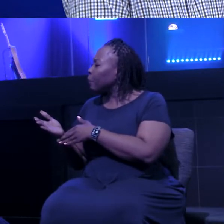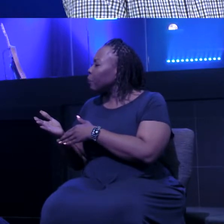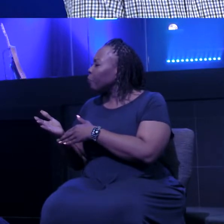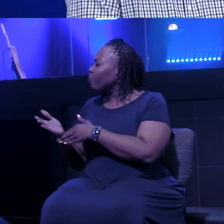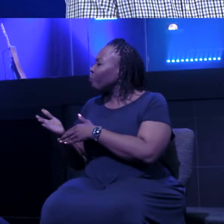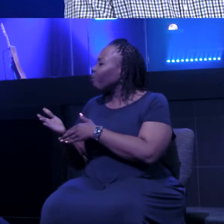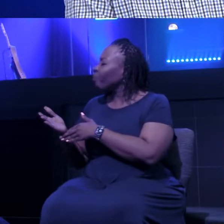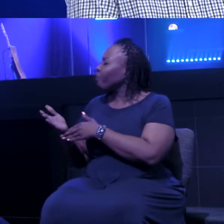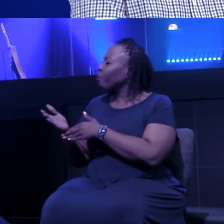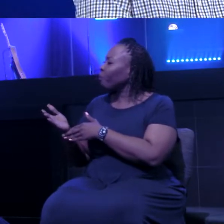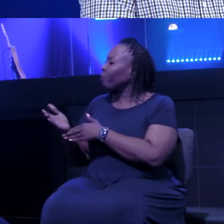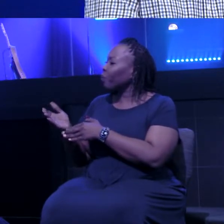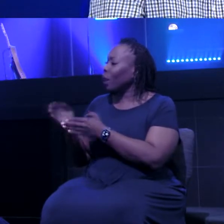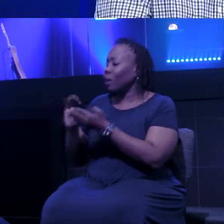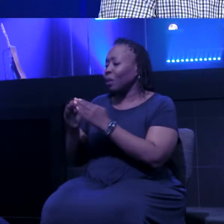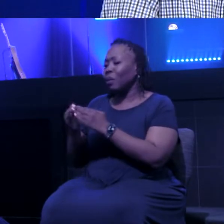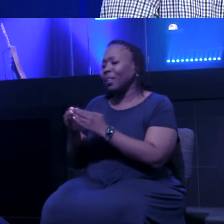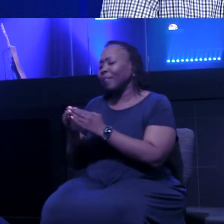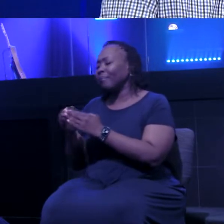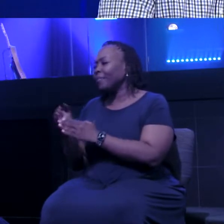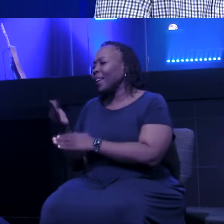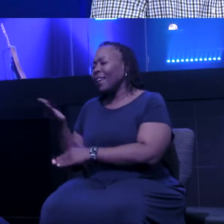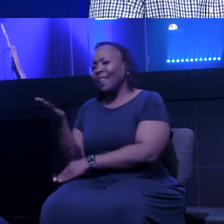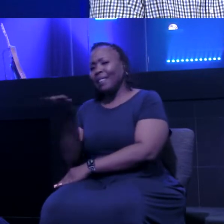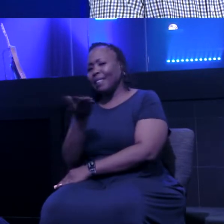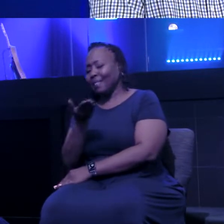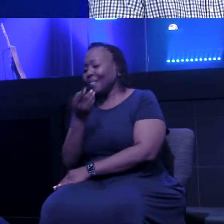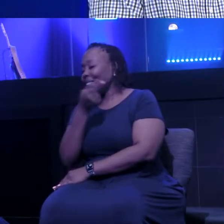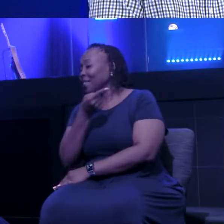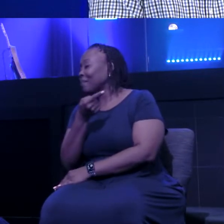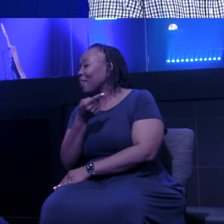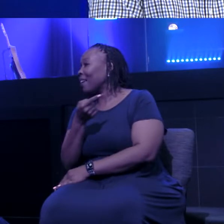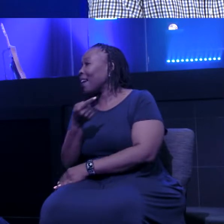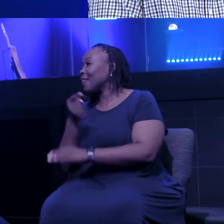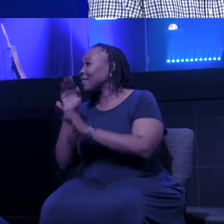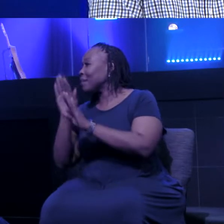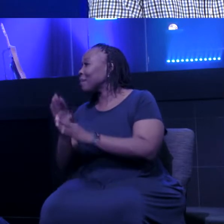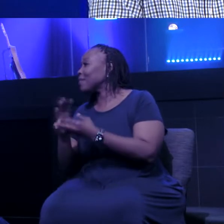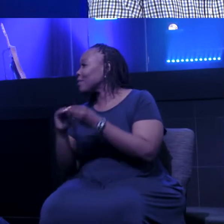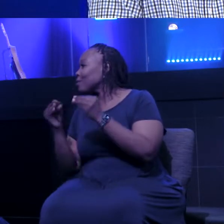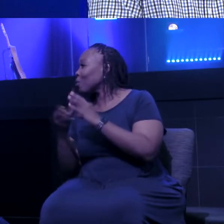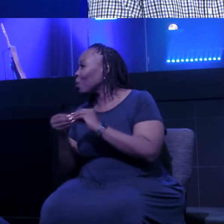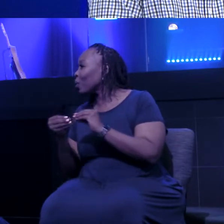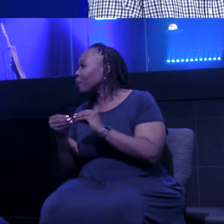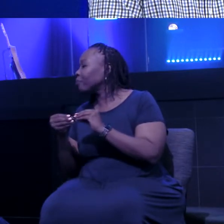And community, Gonzalo has such an amazing story. And